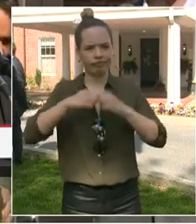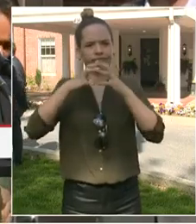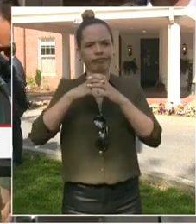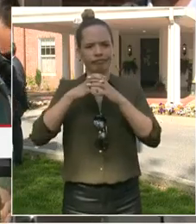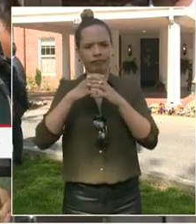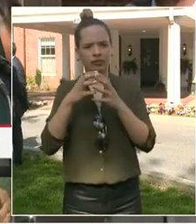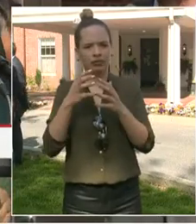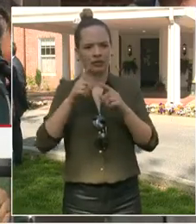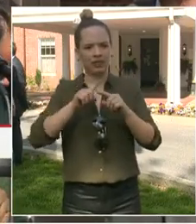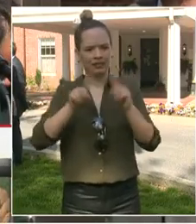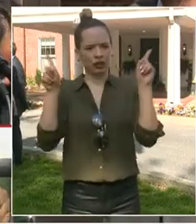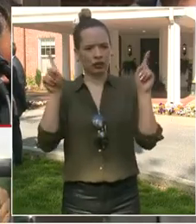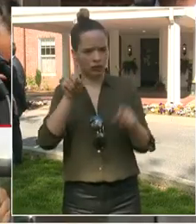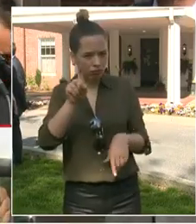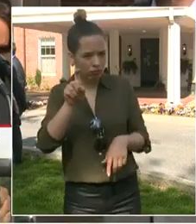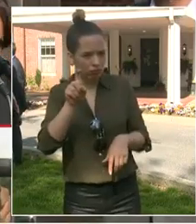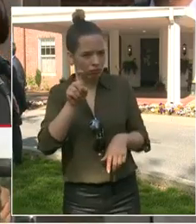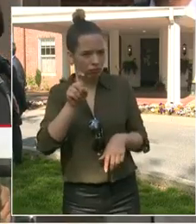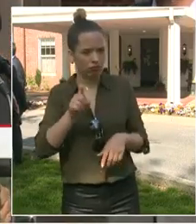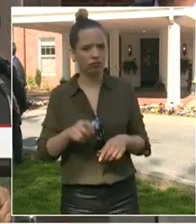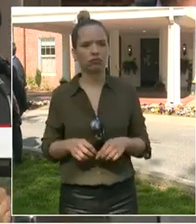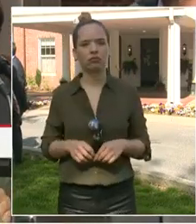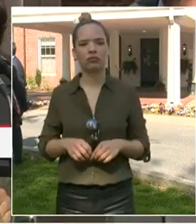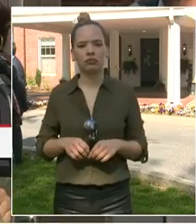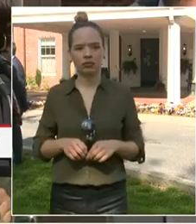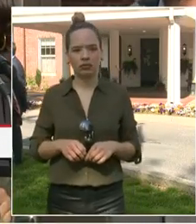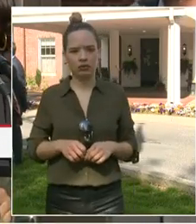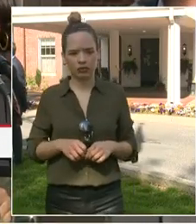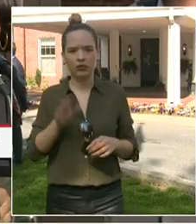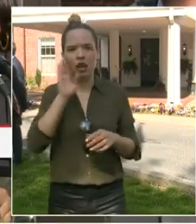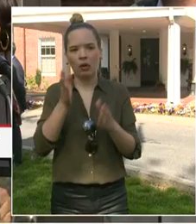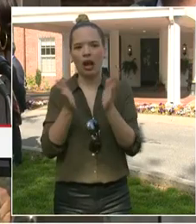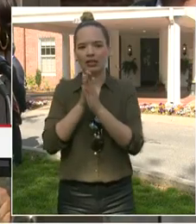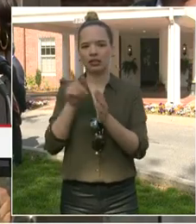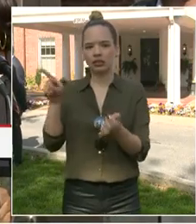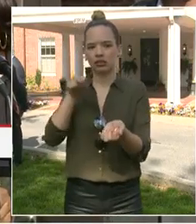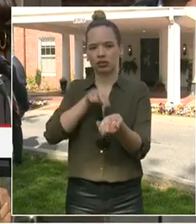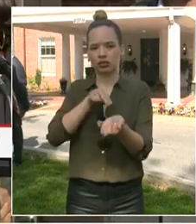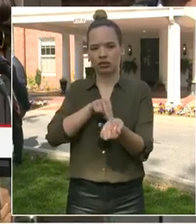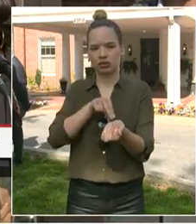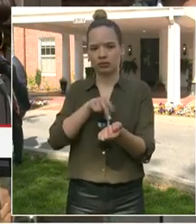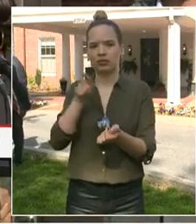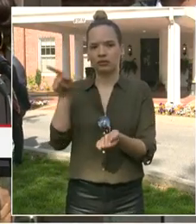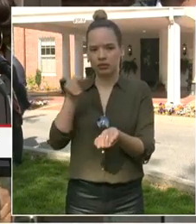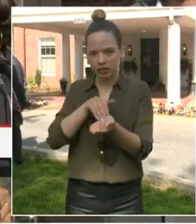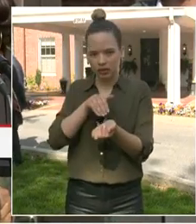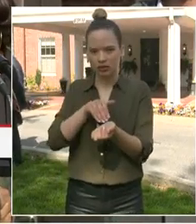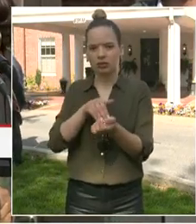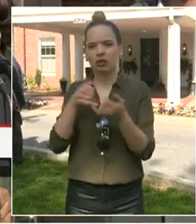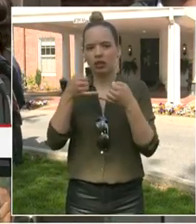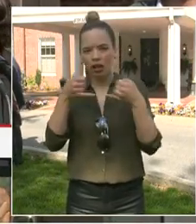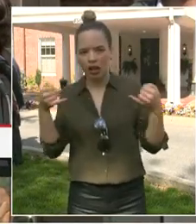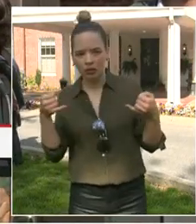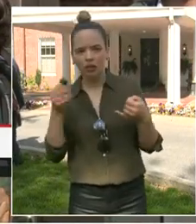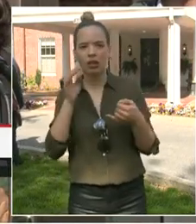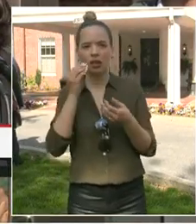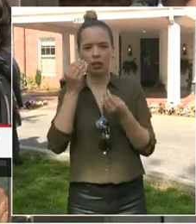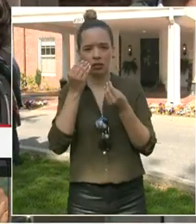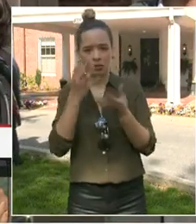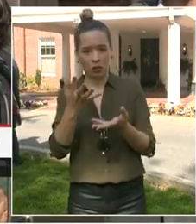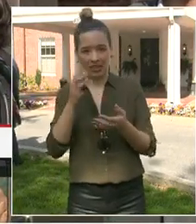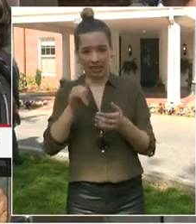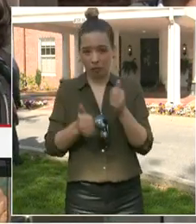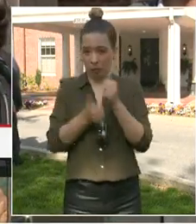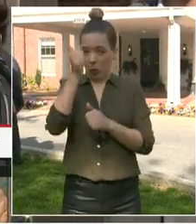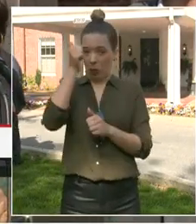ask Dr. Nesbitt to talk a little bit about the timeline. But let me tell you what's most impactful is starting right